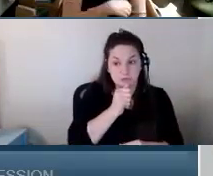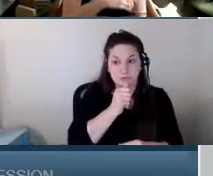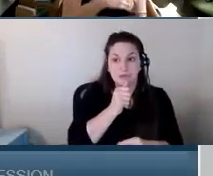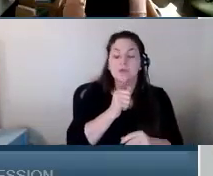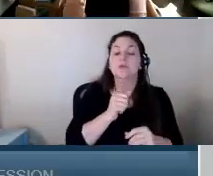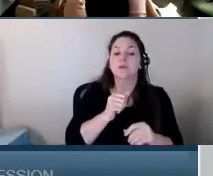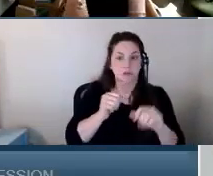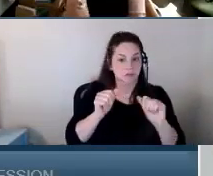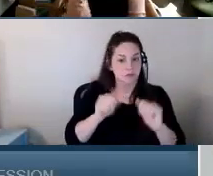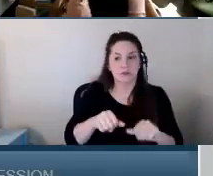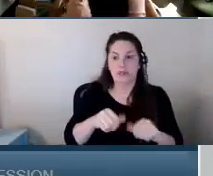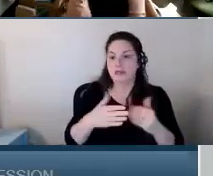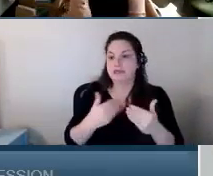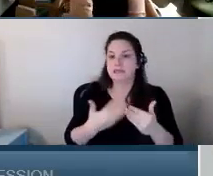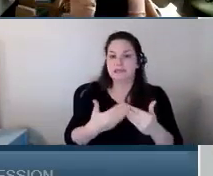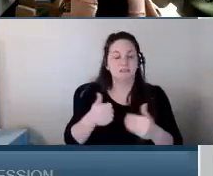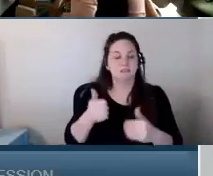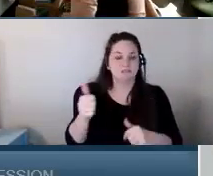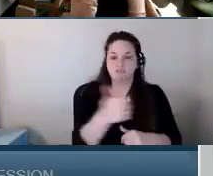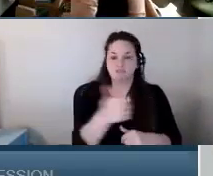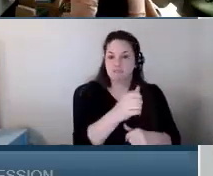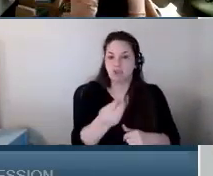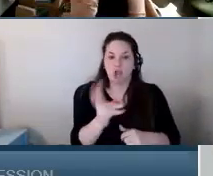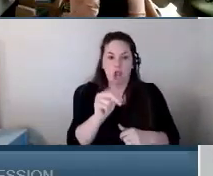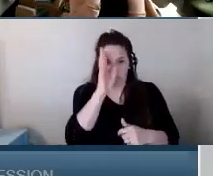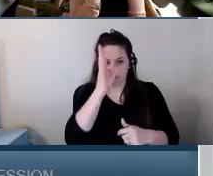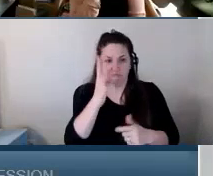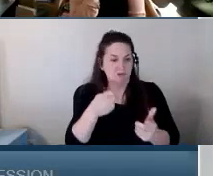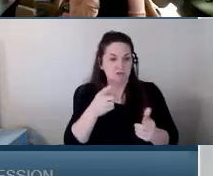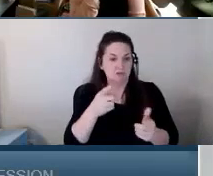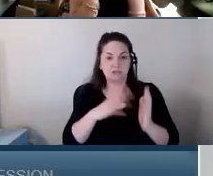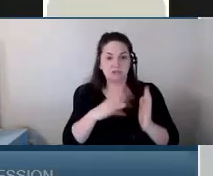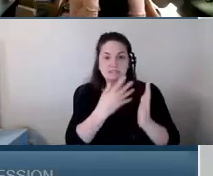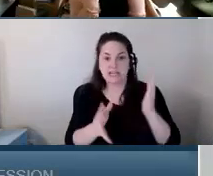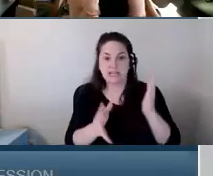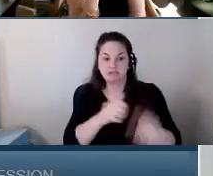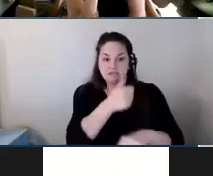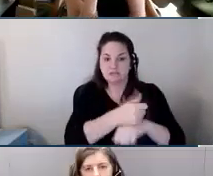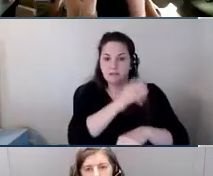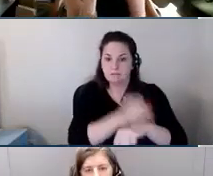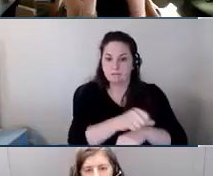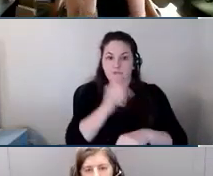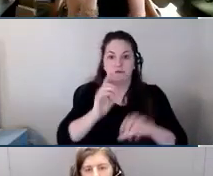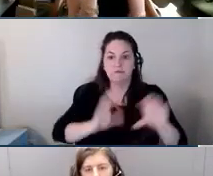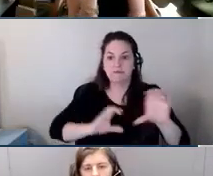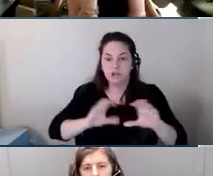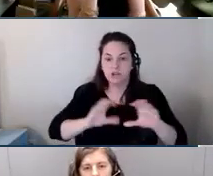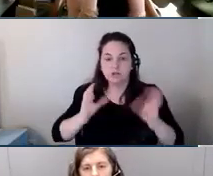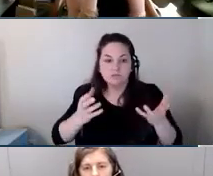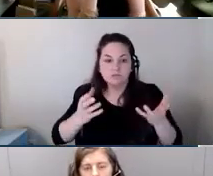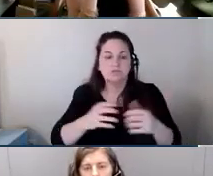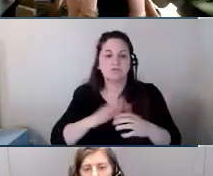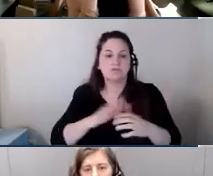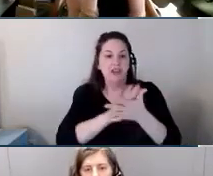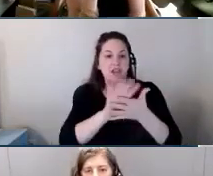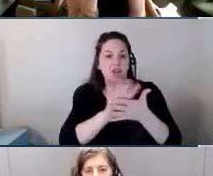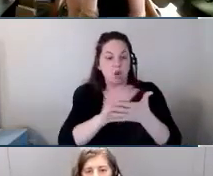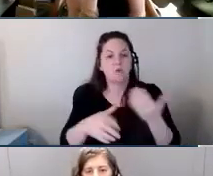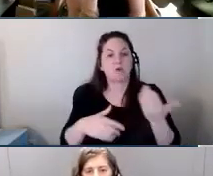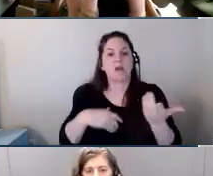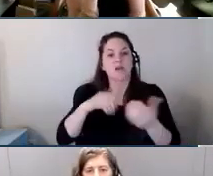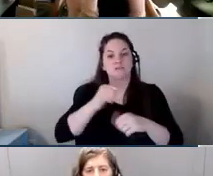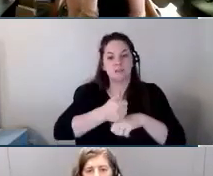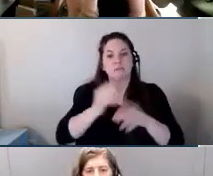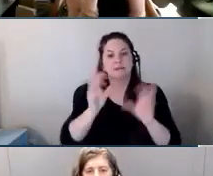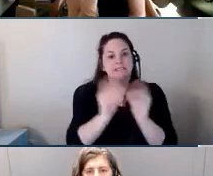your own and schedule a video chat and facilitate communications amongst your peers in the gallery